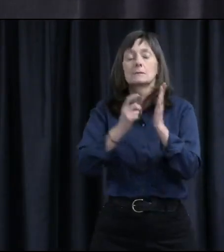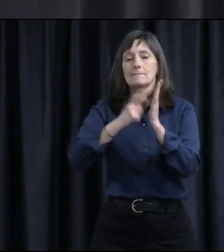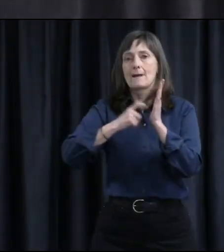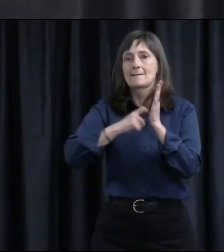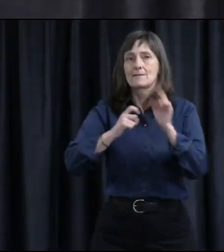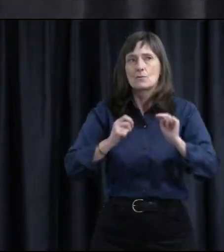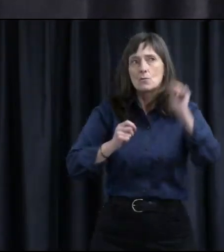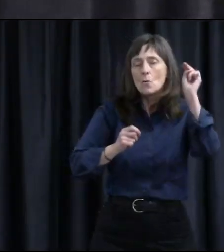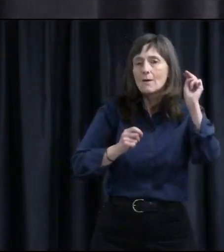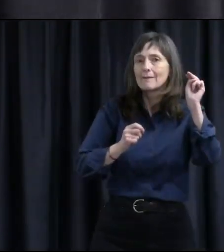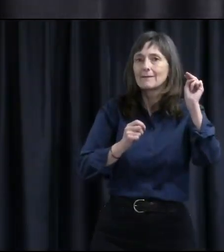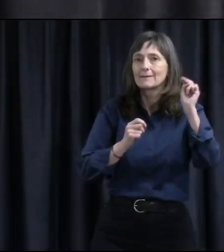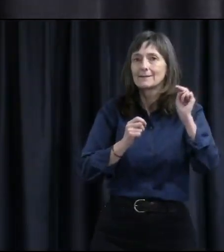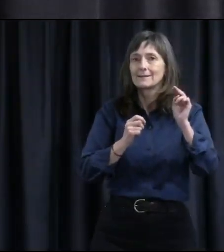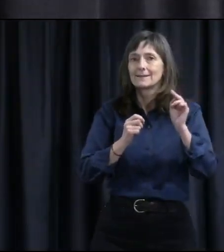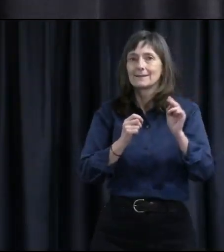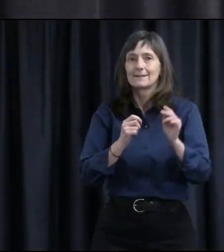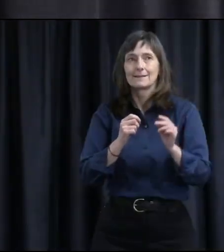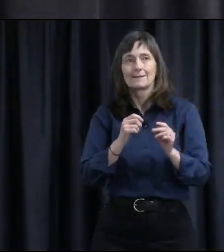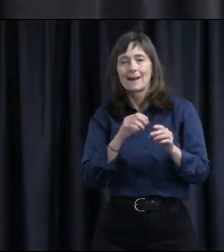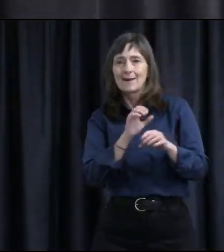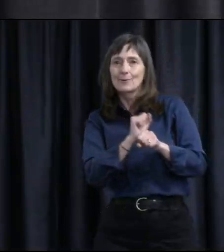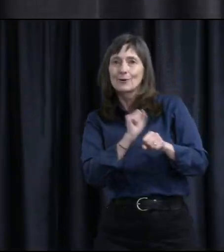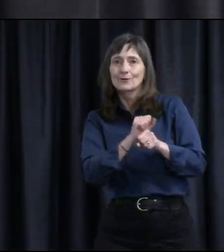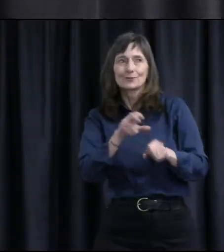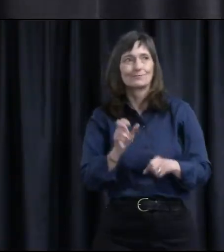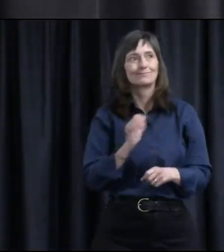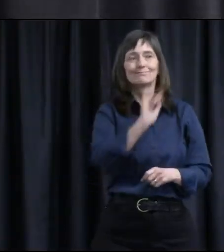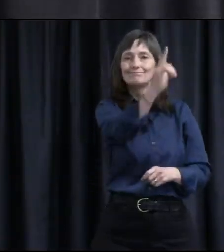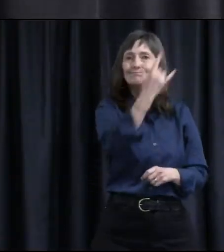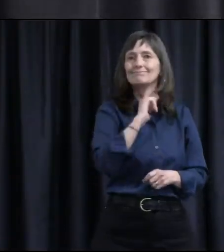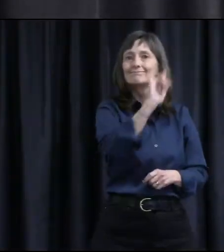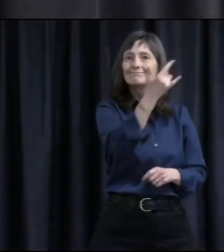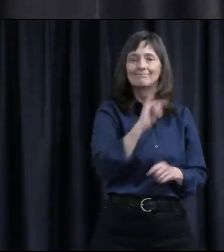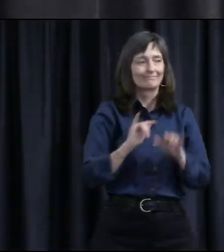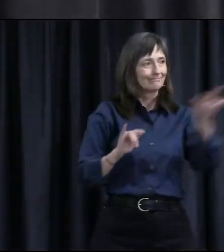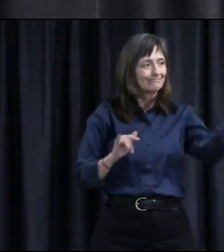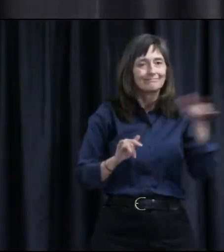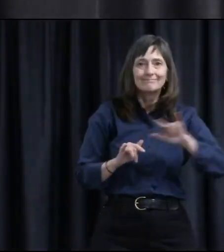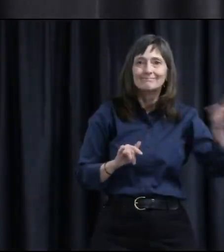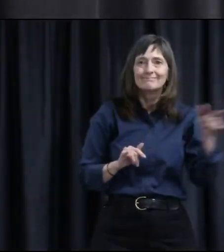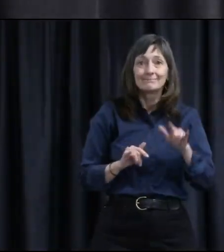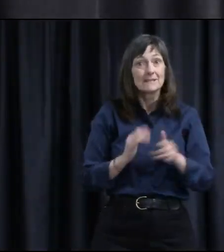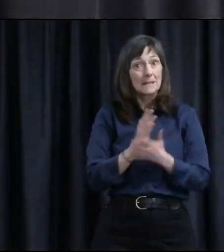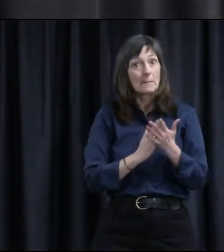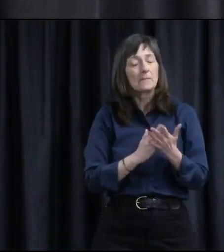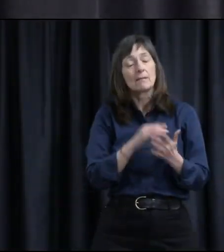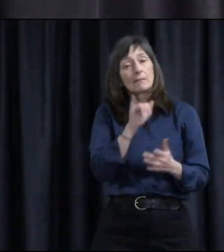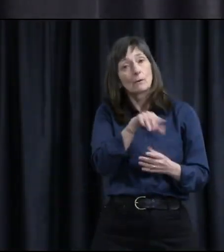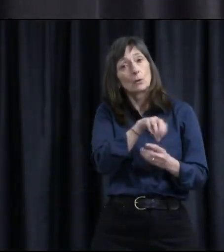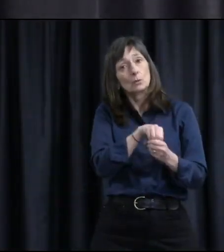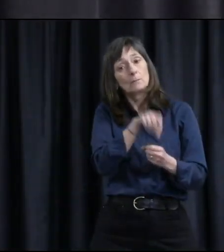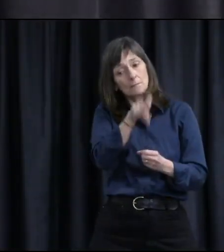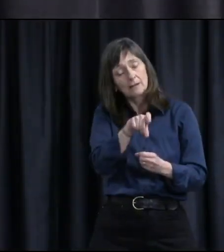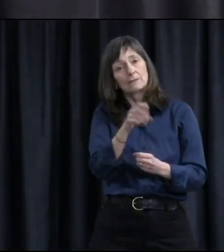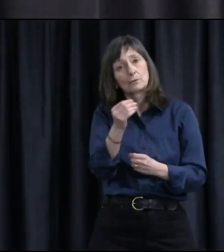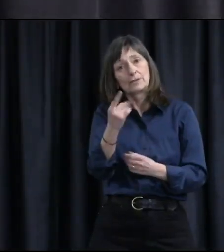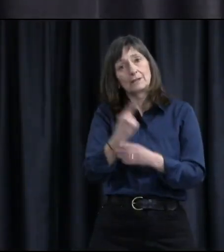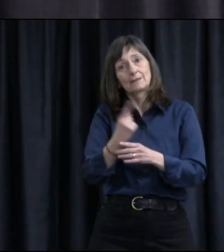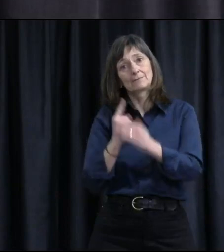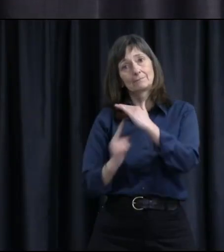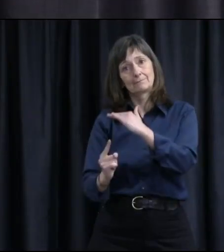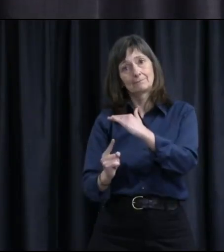Newfoundland and Labrador. So it's important, however, that we also maintain, as we said yesterday, essential